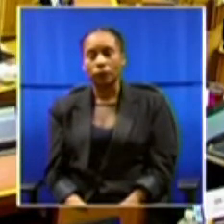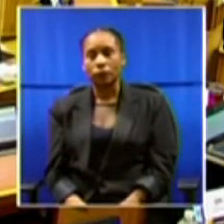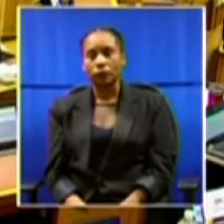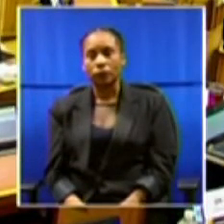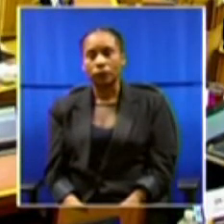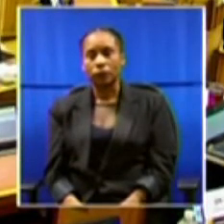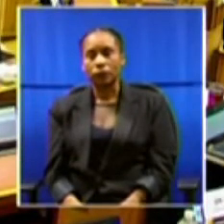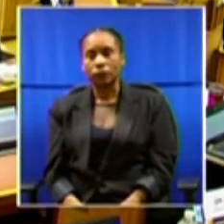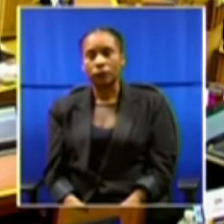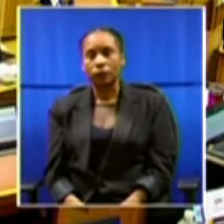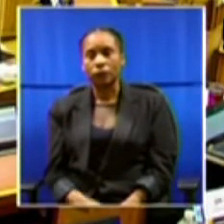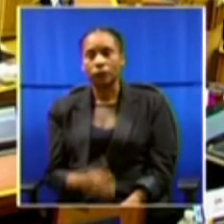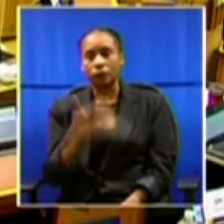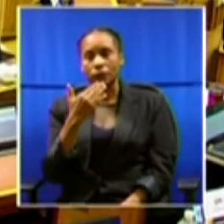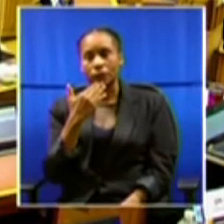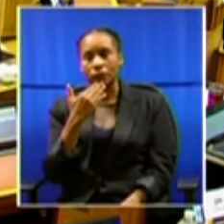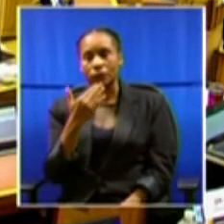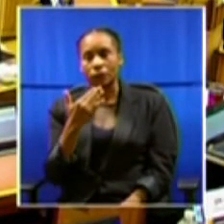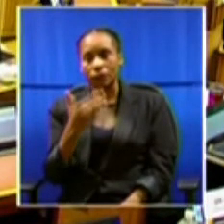Thank you.